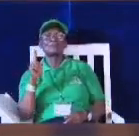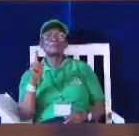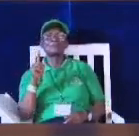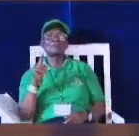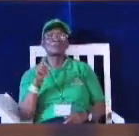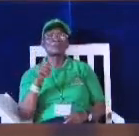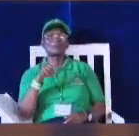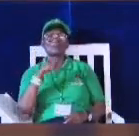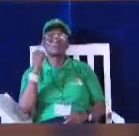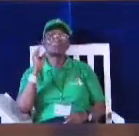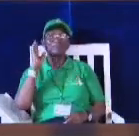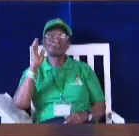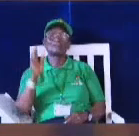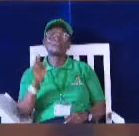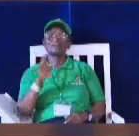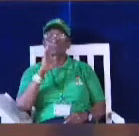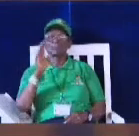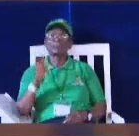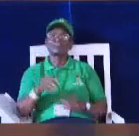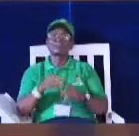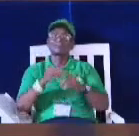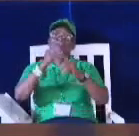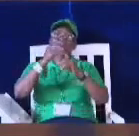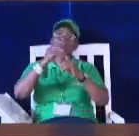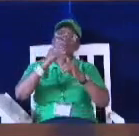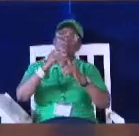who will stand out